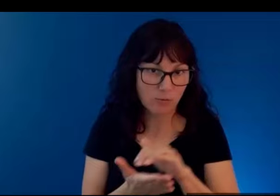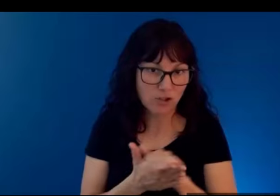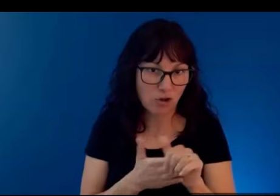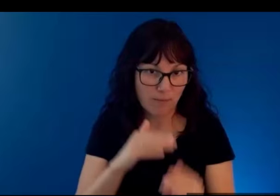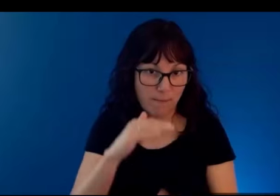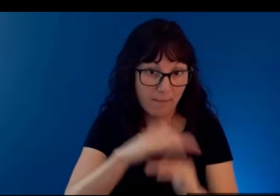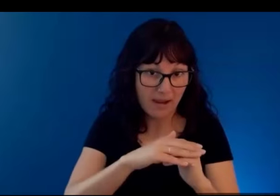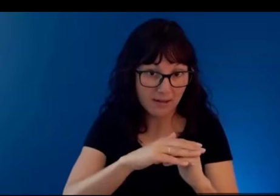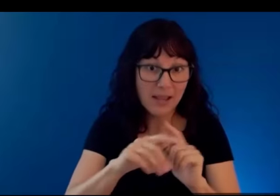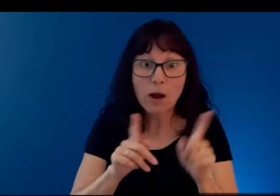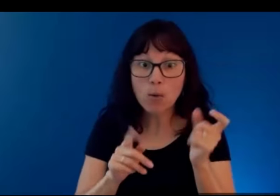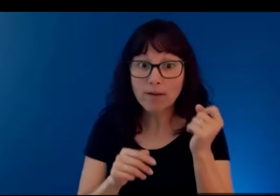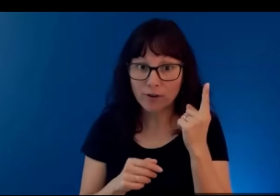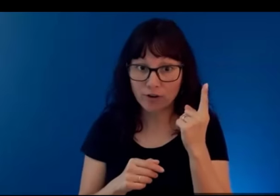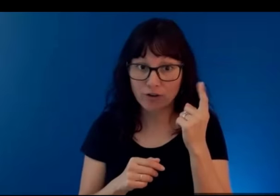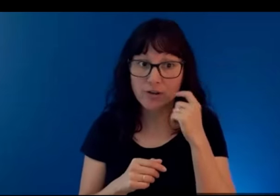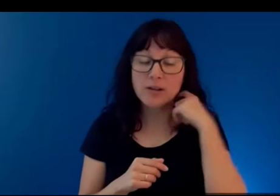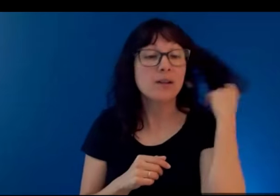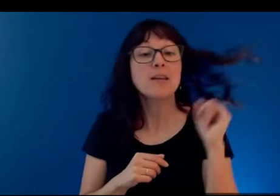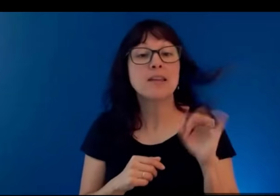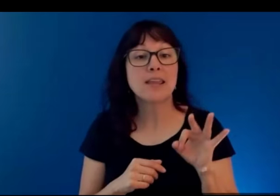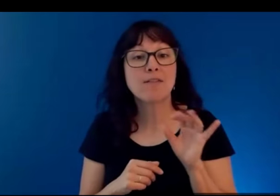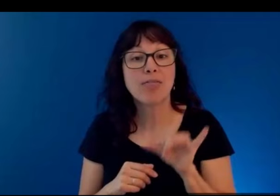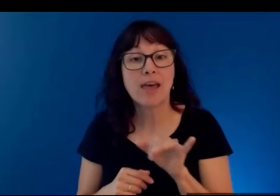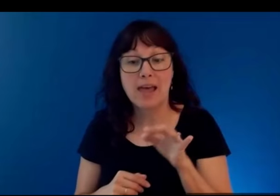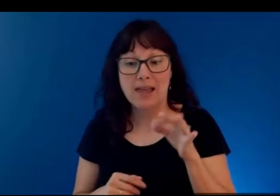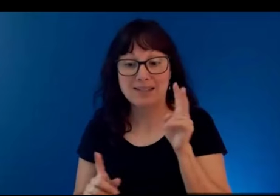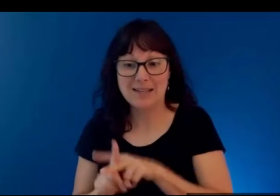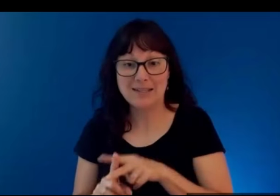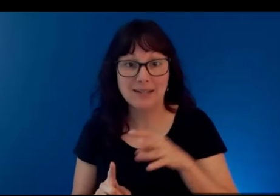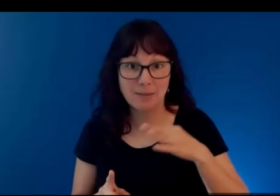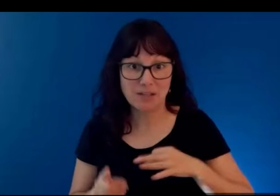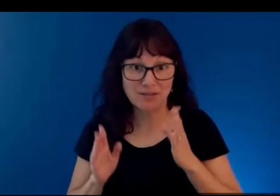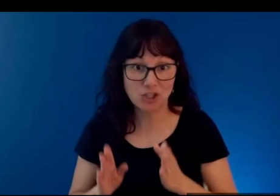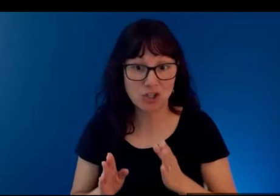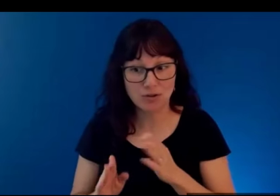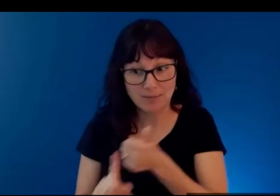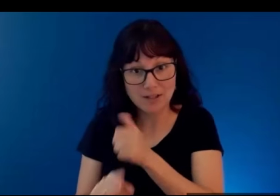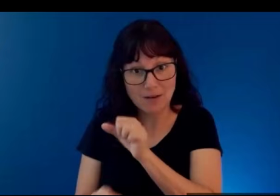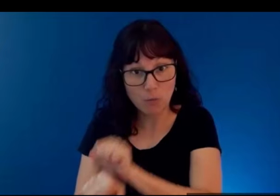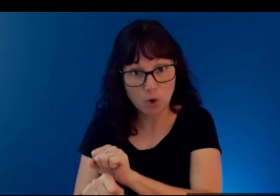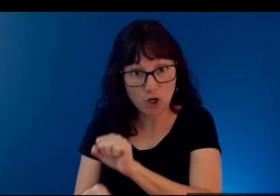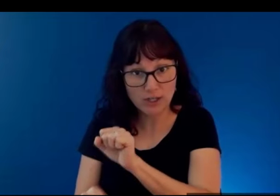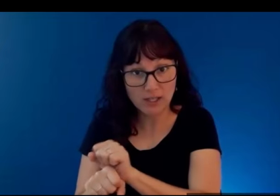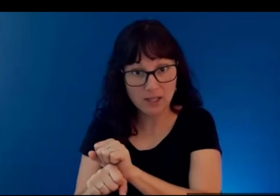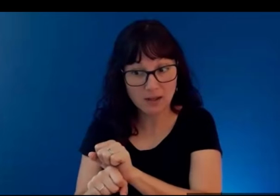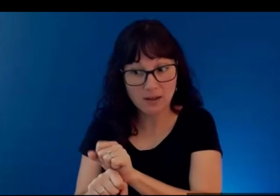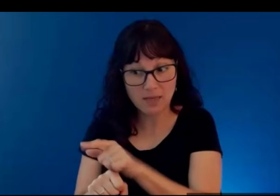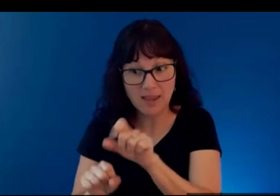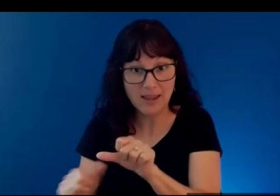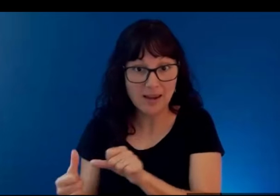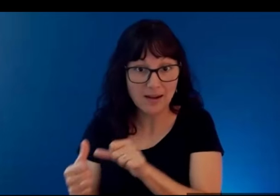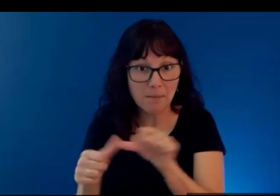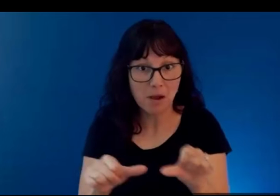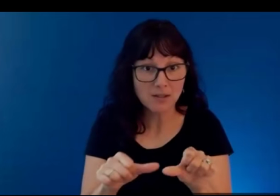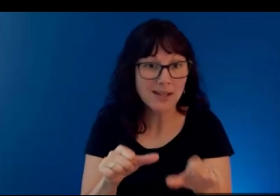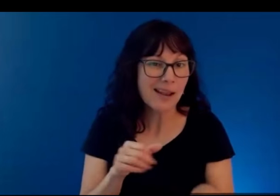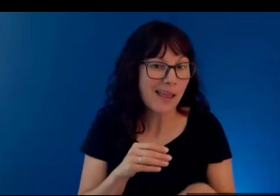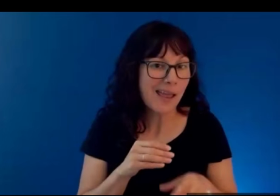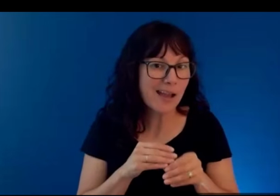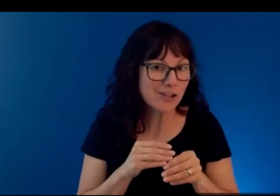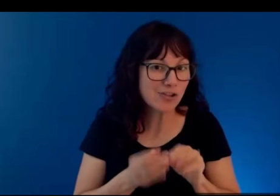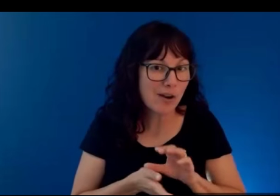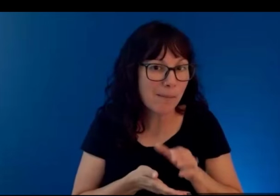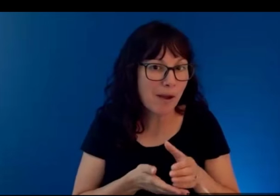$20,000. However, if the designated beneficiary is working they can deposit an additional